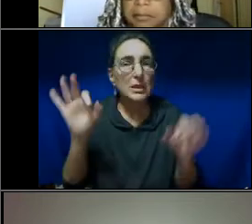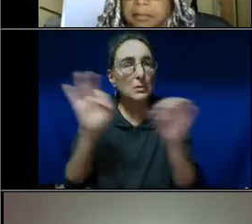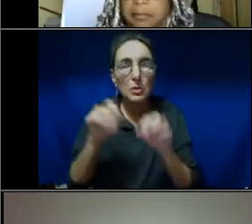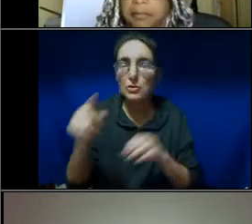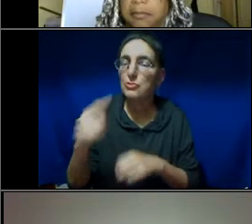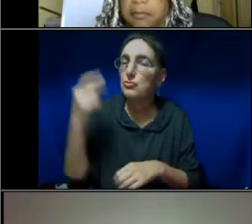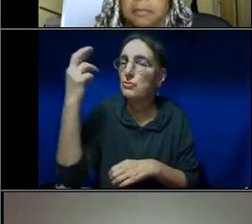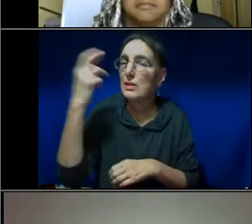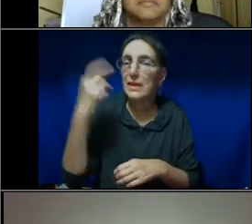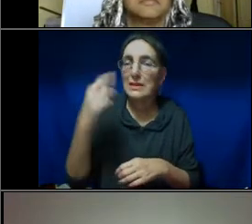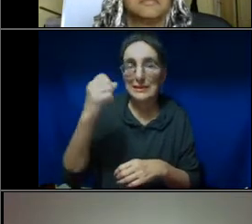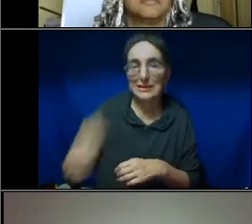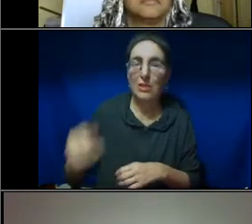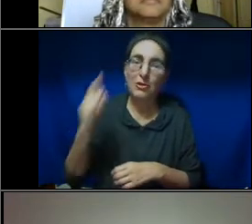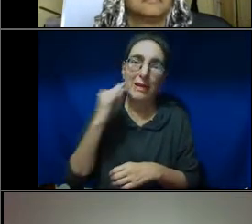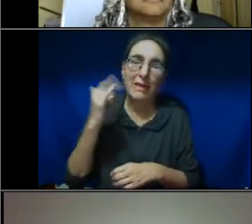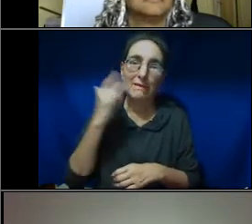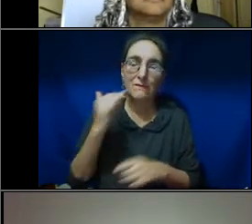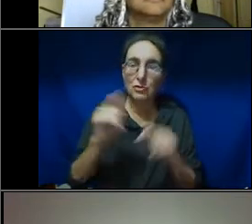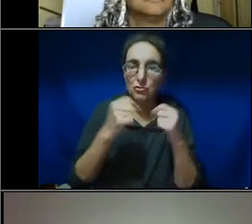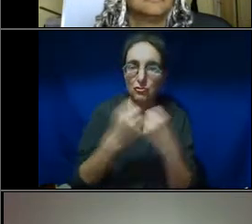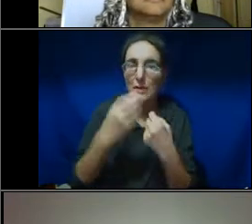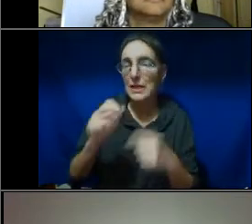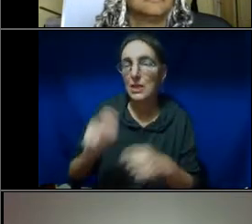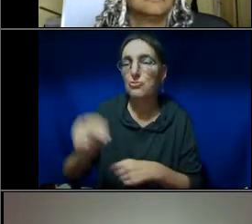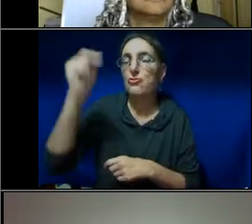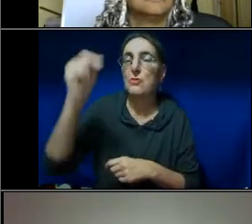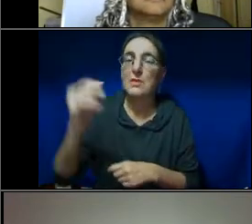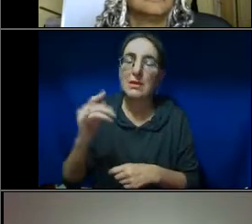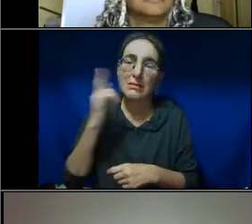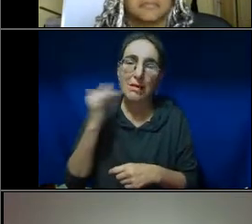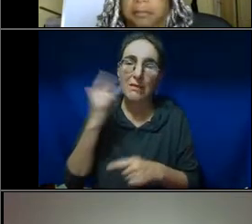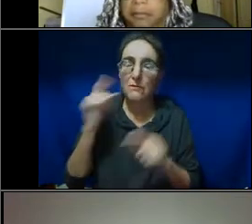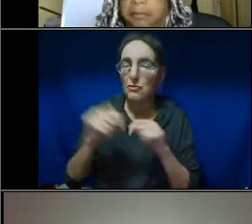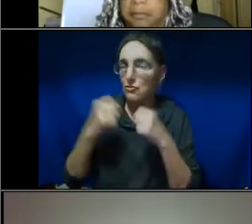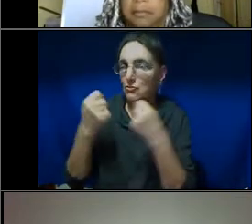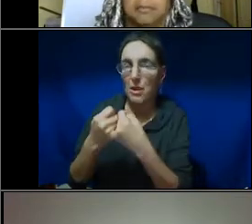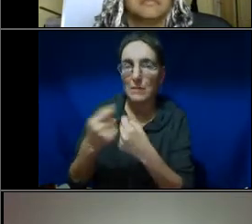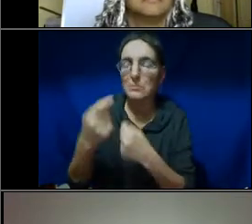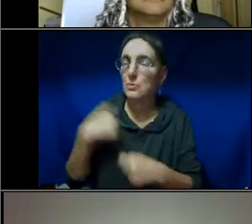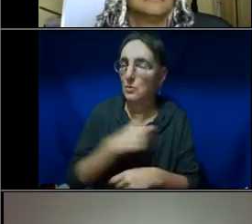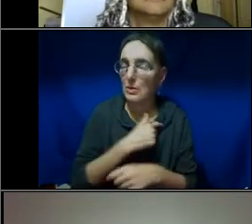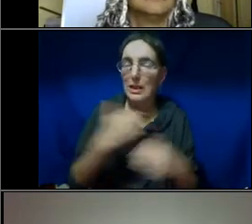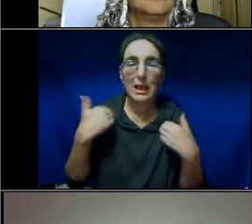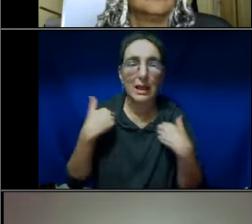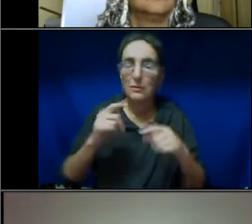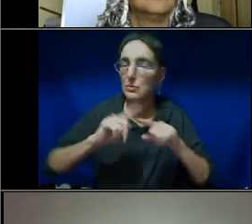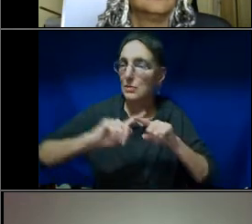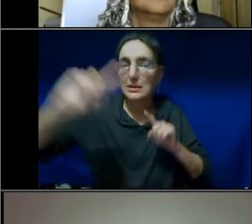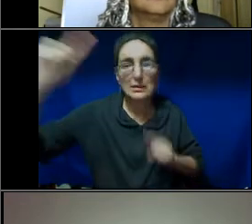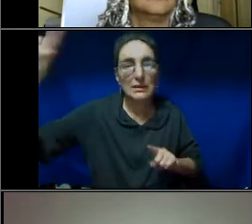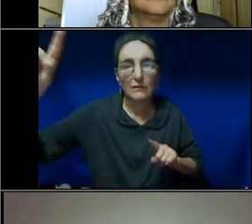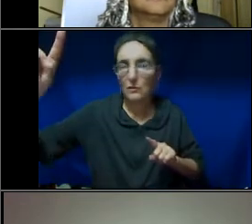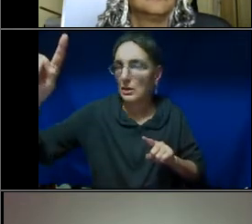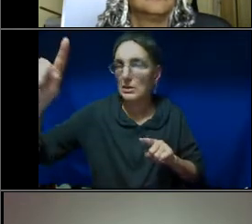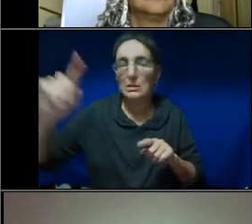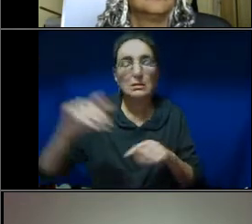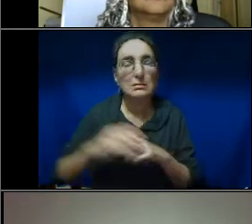California tribes and Northern California tribes, we have very distinct,